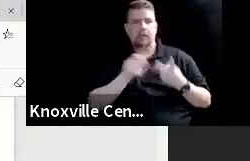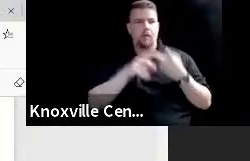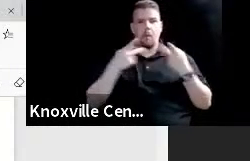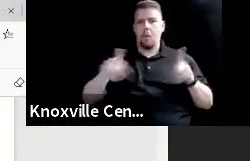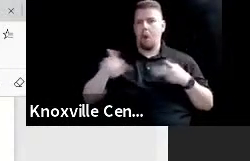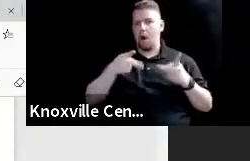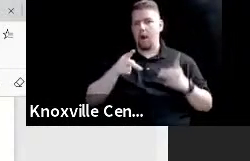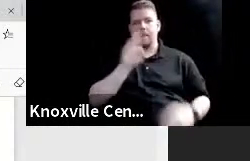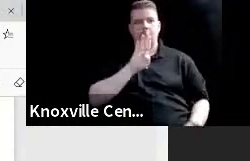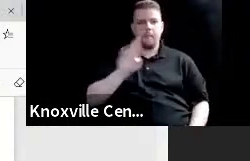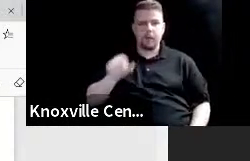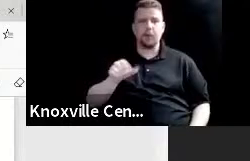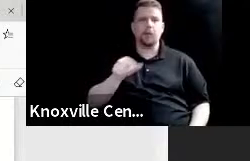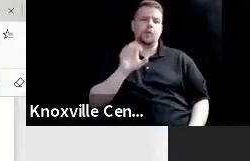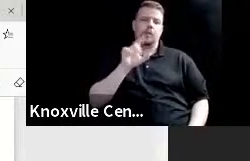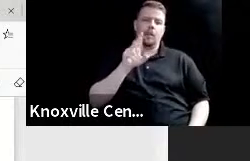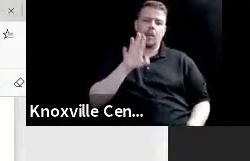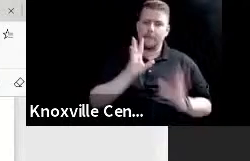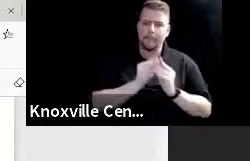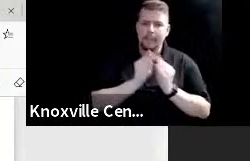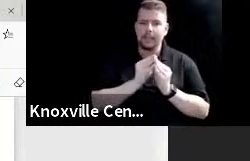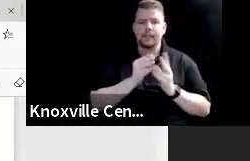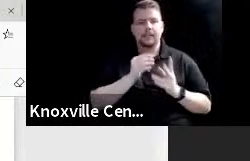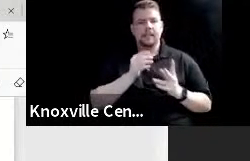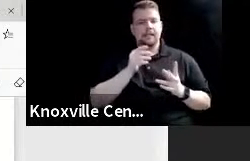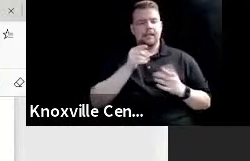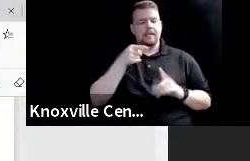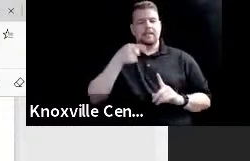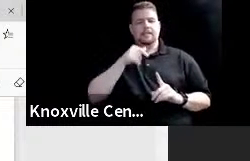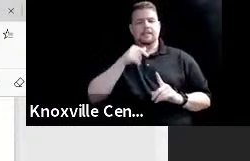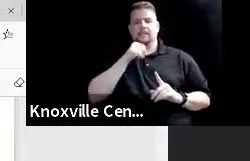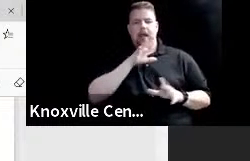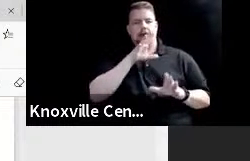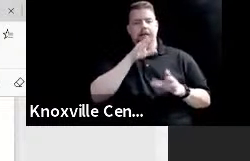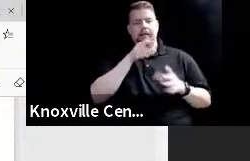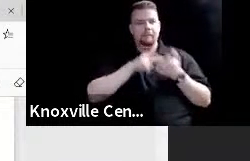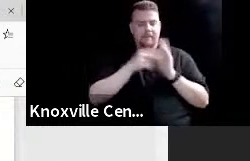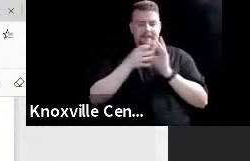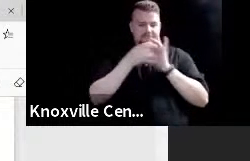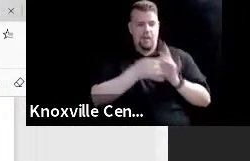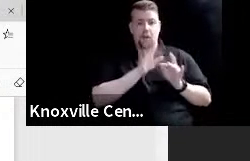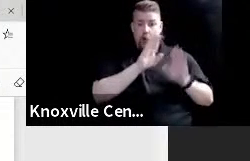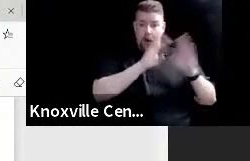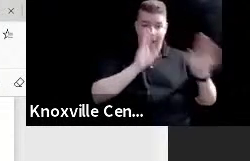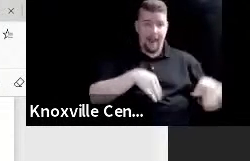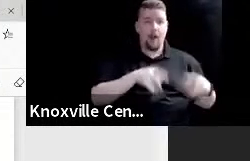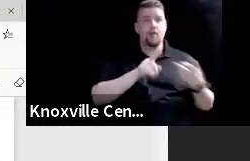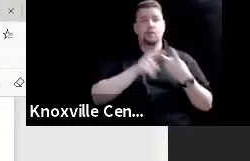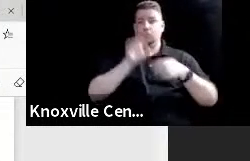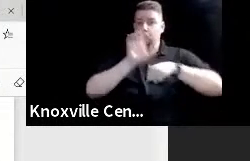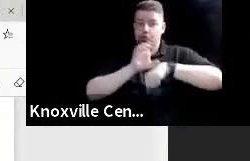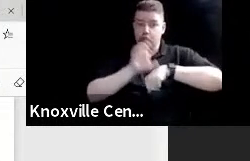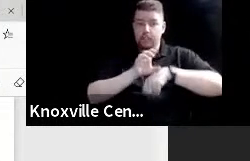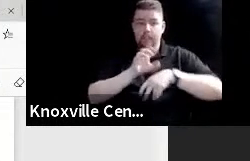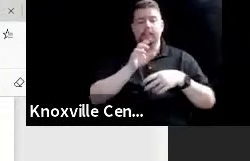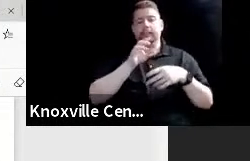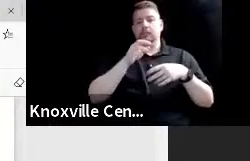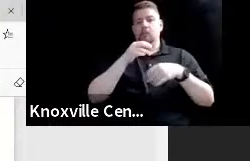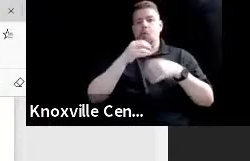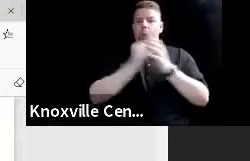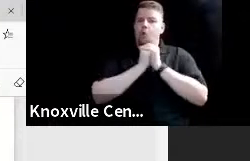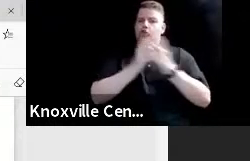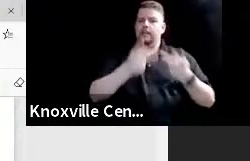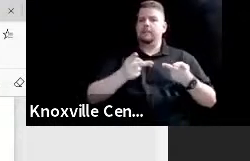barbecues, picnics, club meetings. This does not apply to in your home, doesn't apply to places of worship, doesn't apply